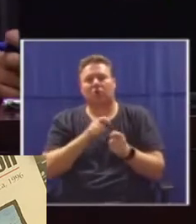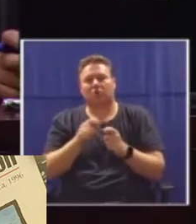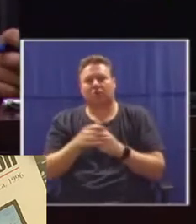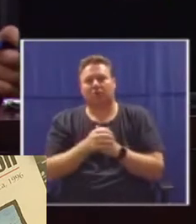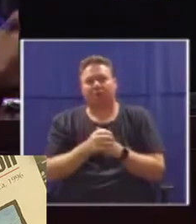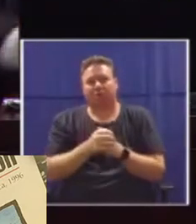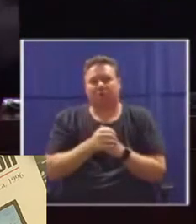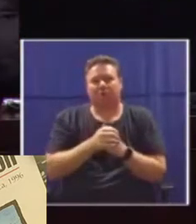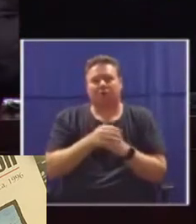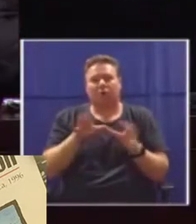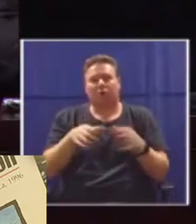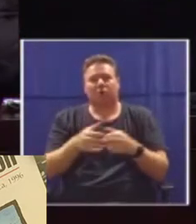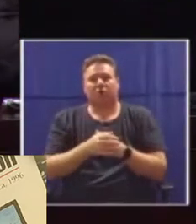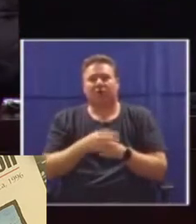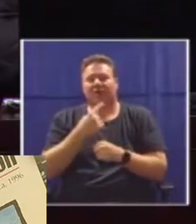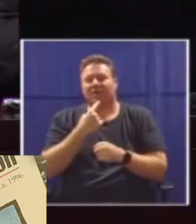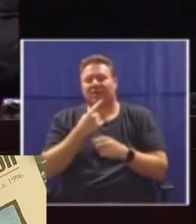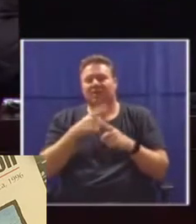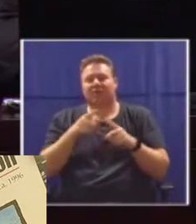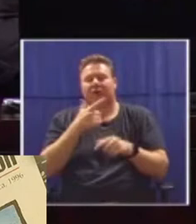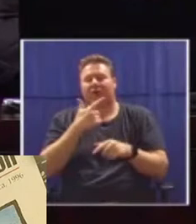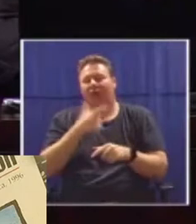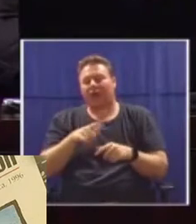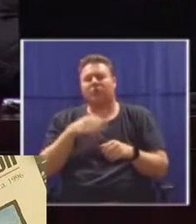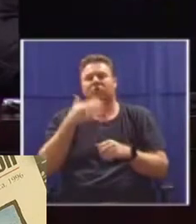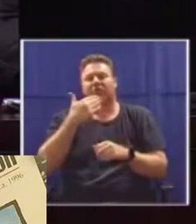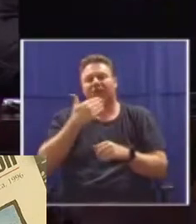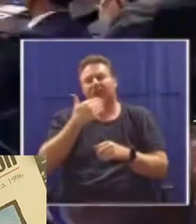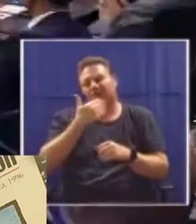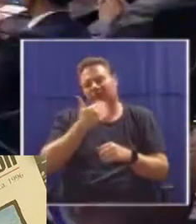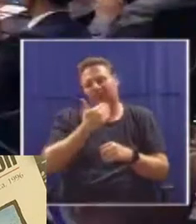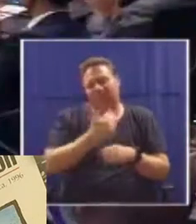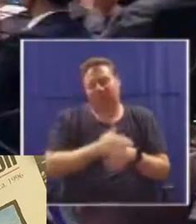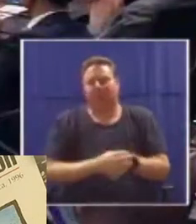Ndiyabulela ngexesha enindibelona. I thank you. Bye, dank.